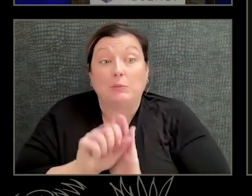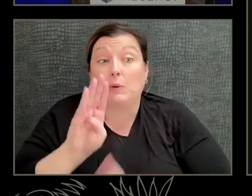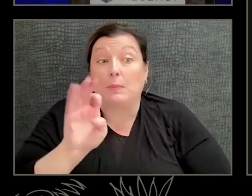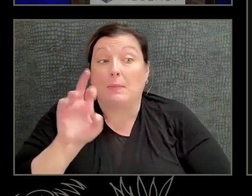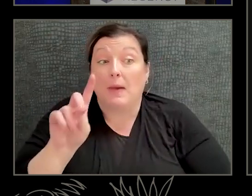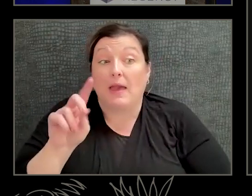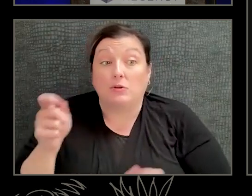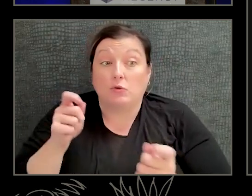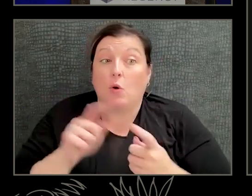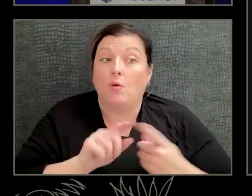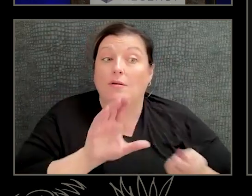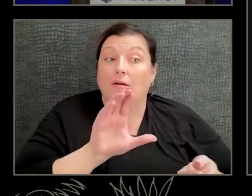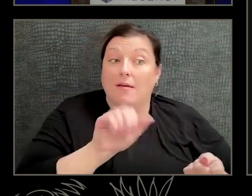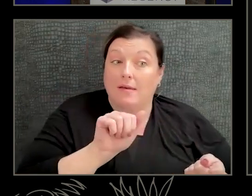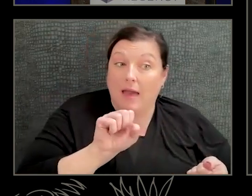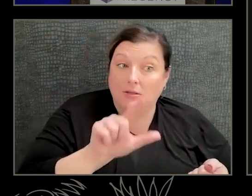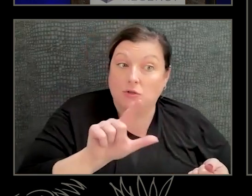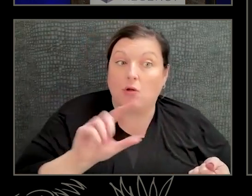custom solution.